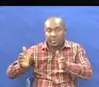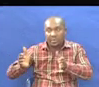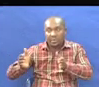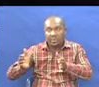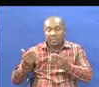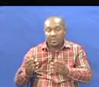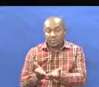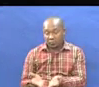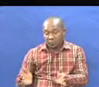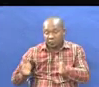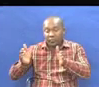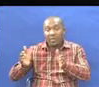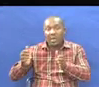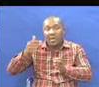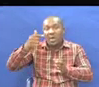is trough.